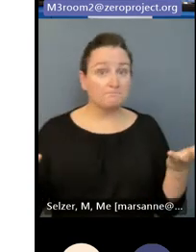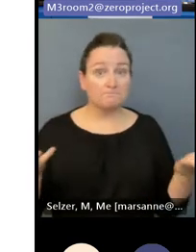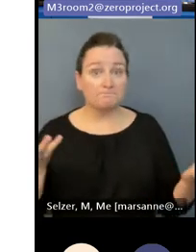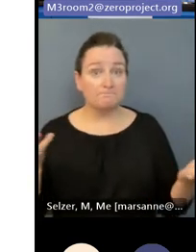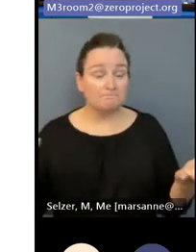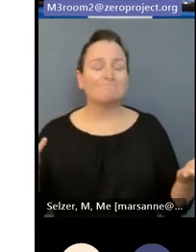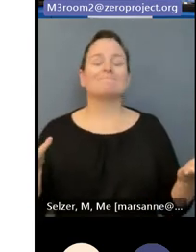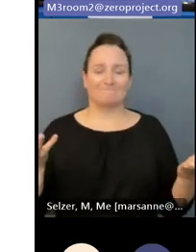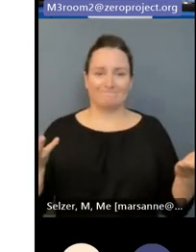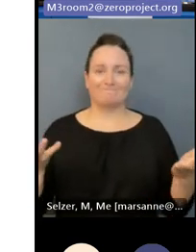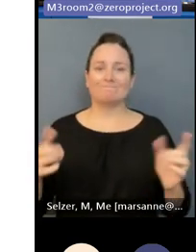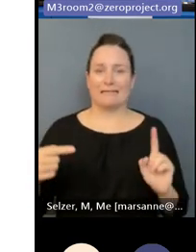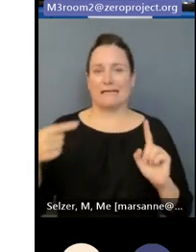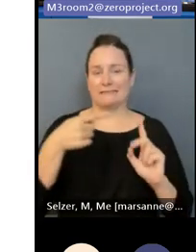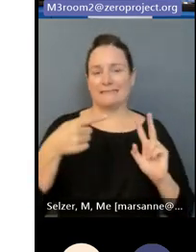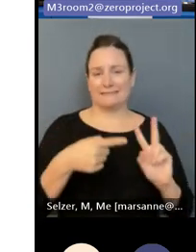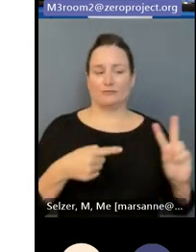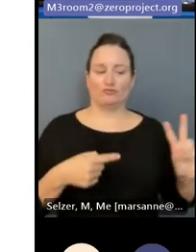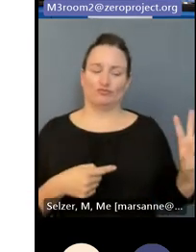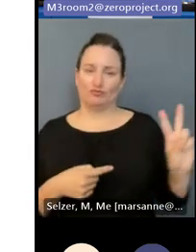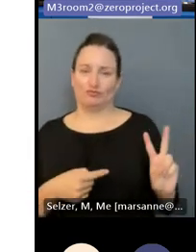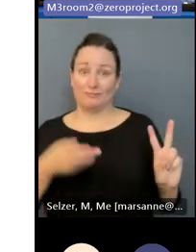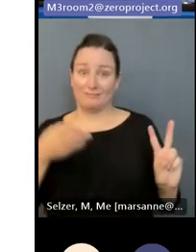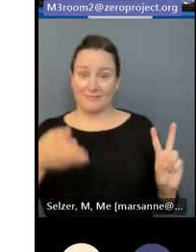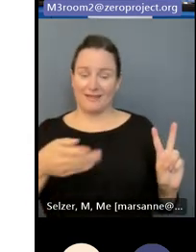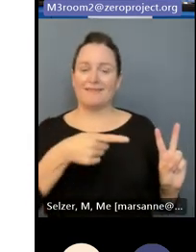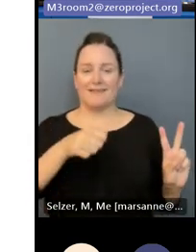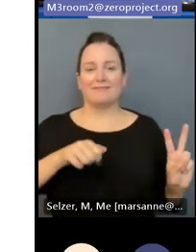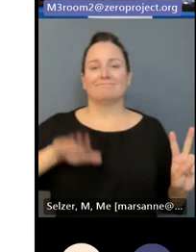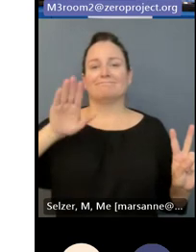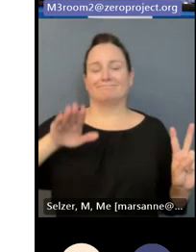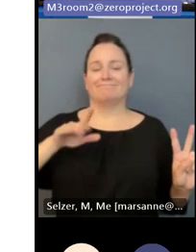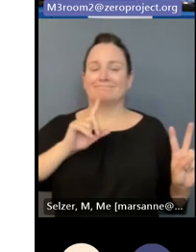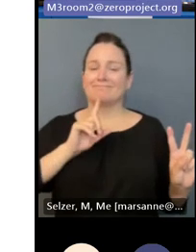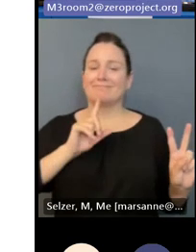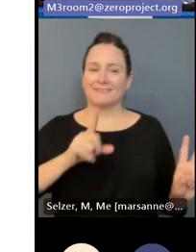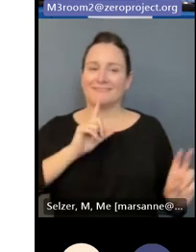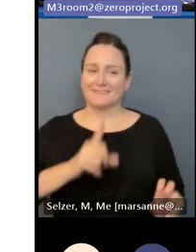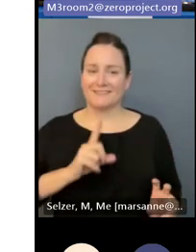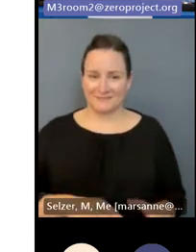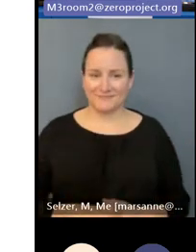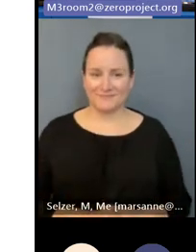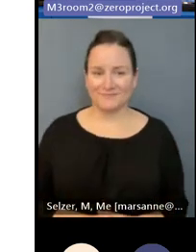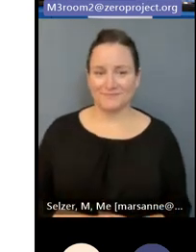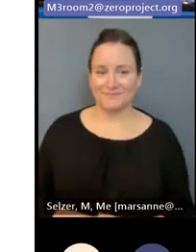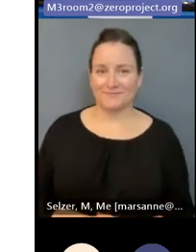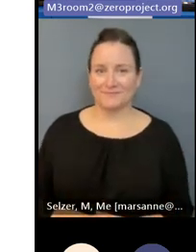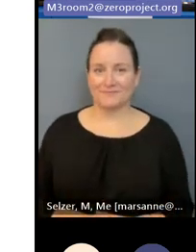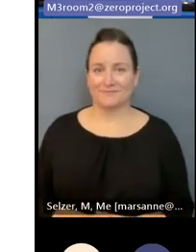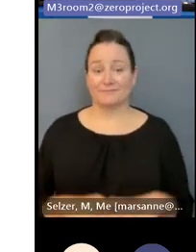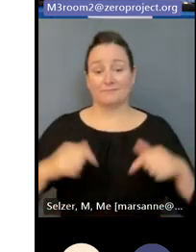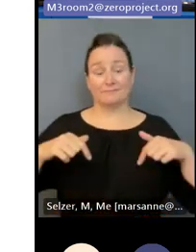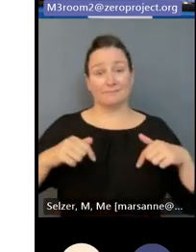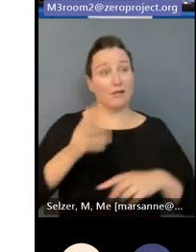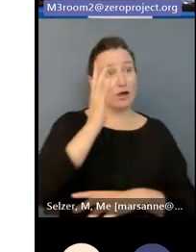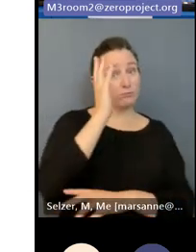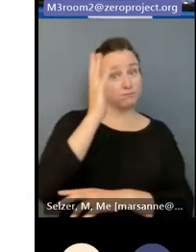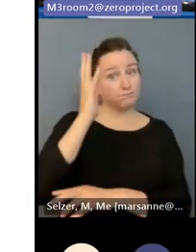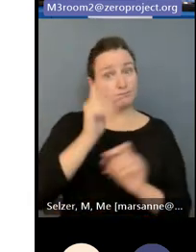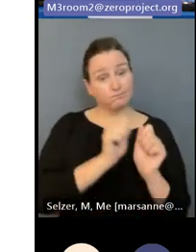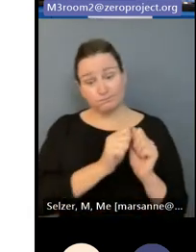Tiriam could answer, then you can also post this question to him later in the end of our session.